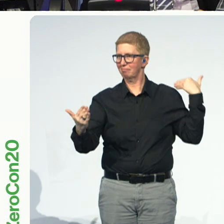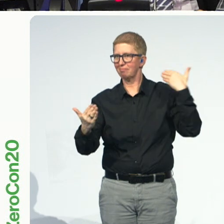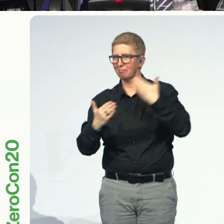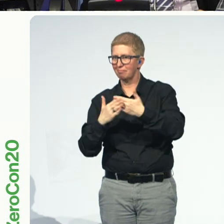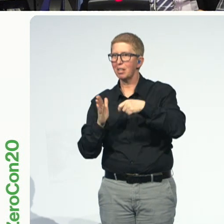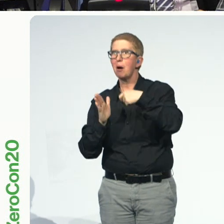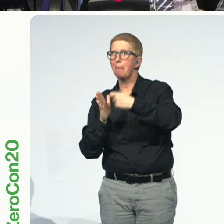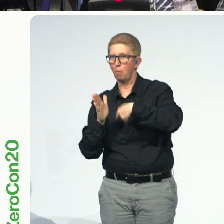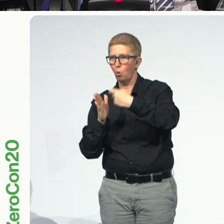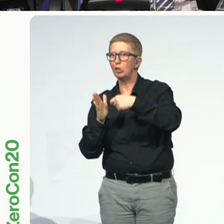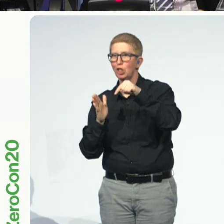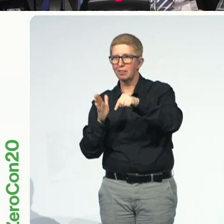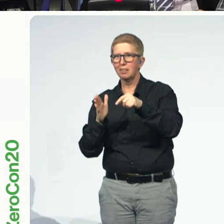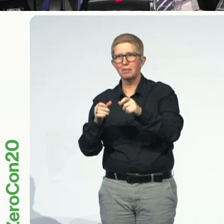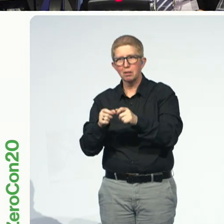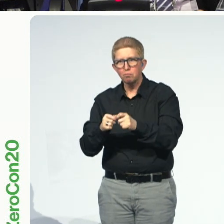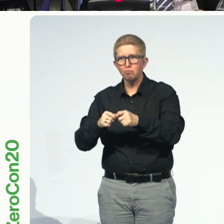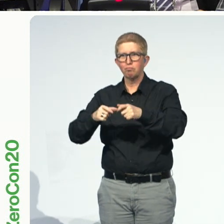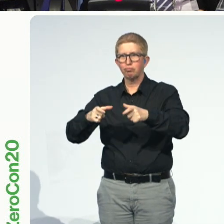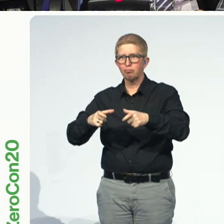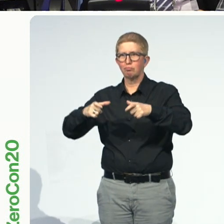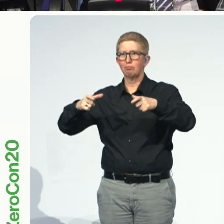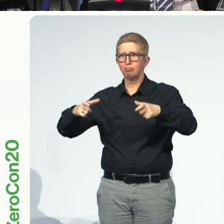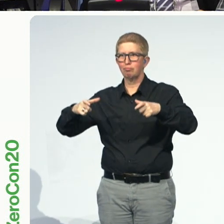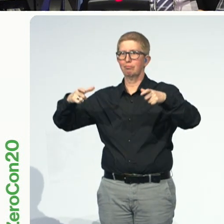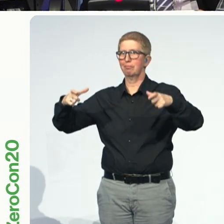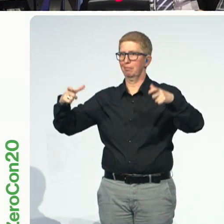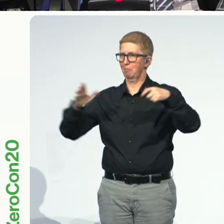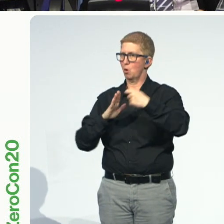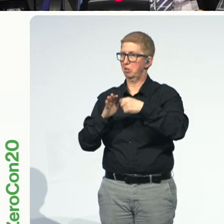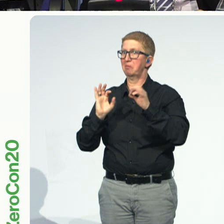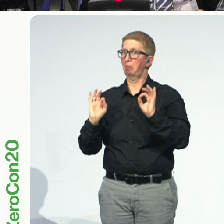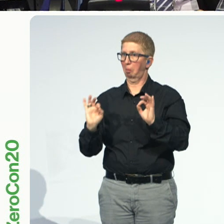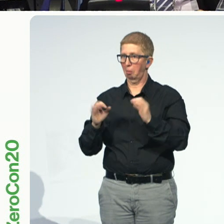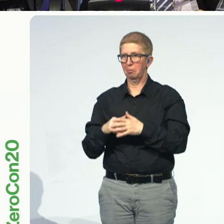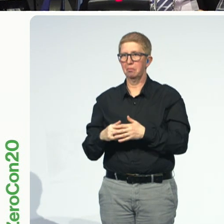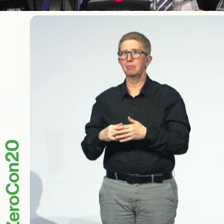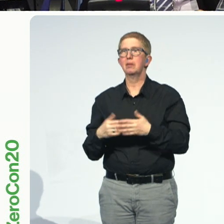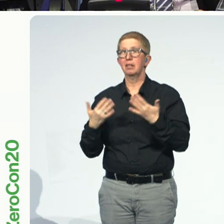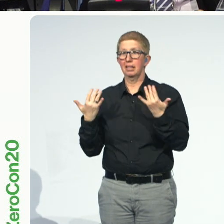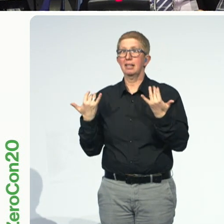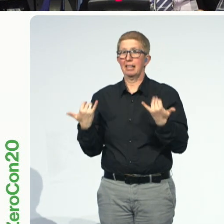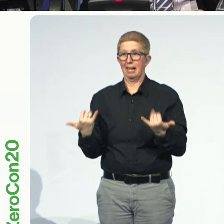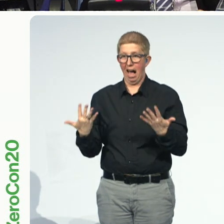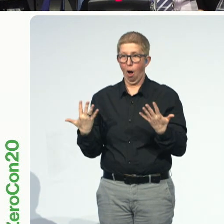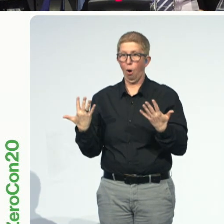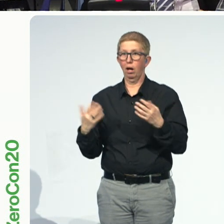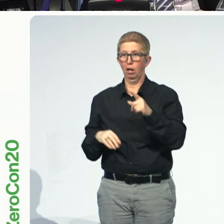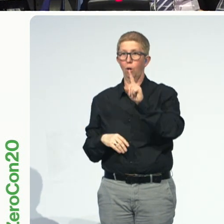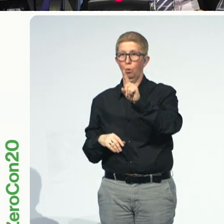serving over 120 deaf children. It is in fact about 1/3 of the most needy group of deaf students in Hong